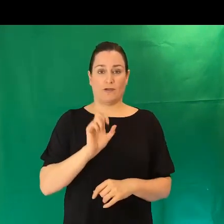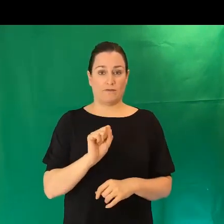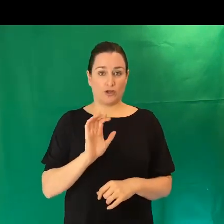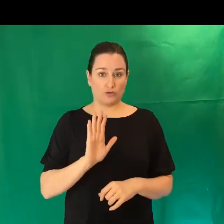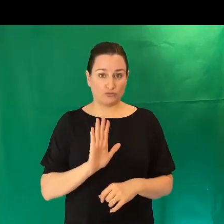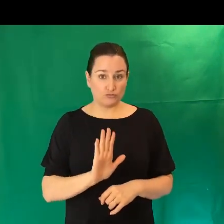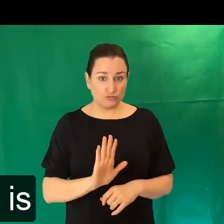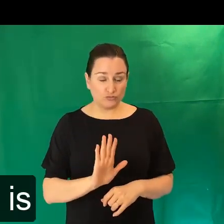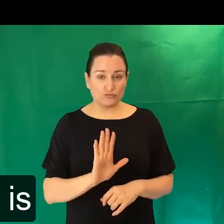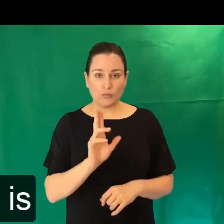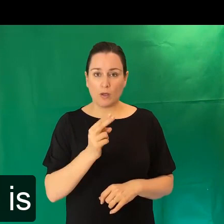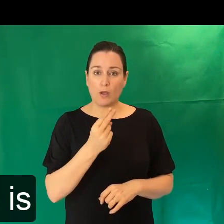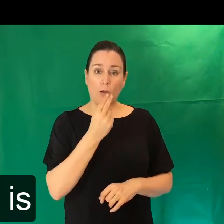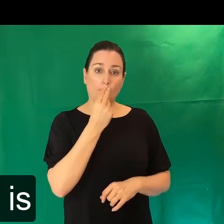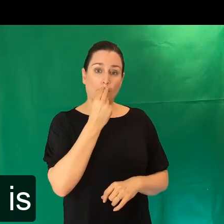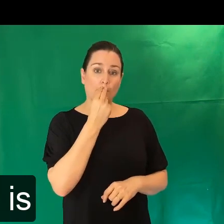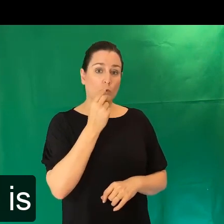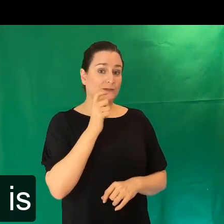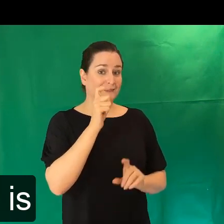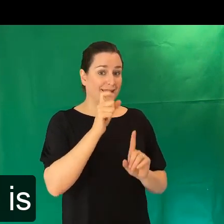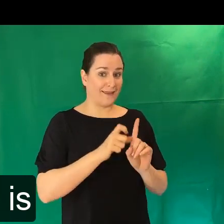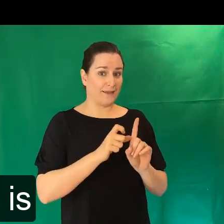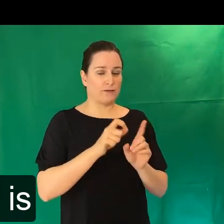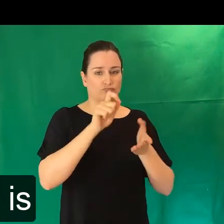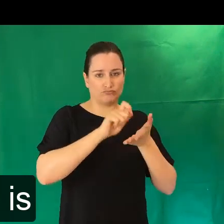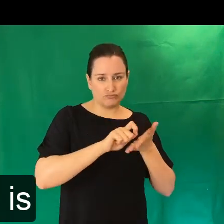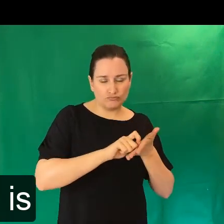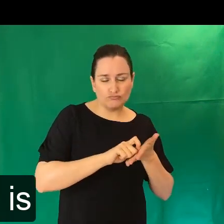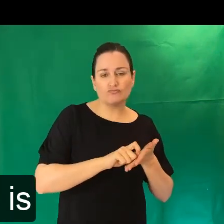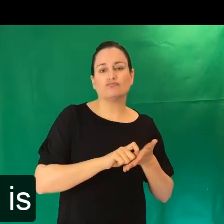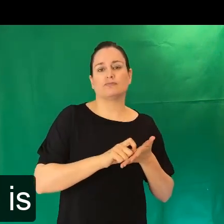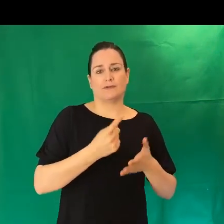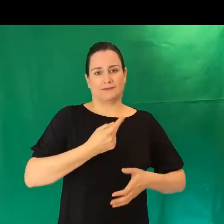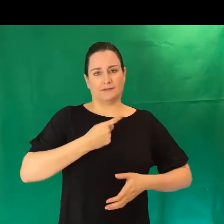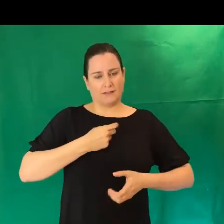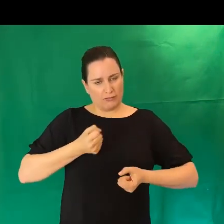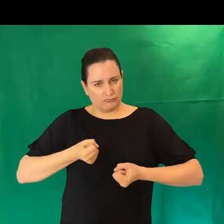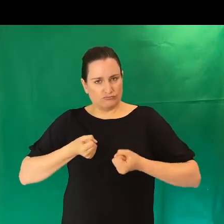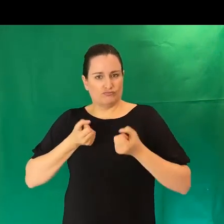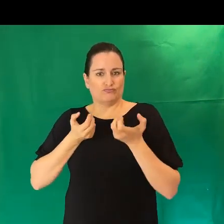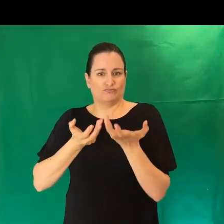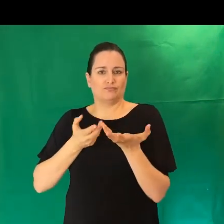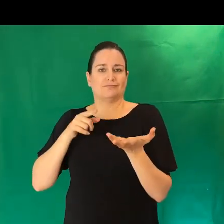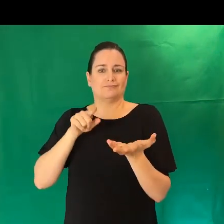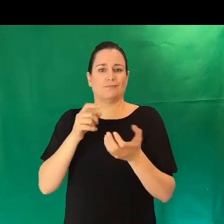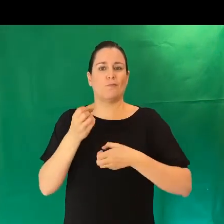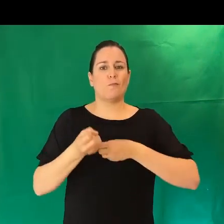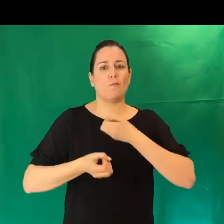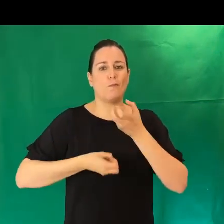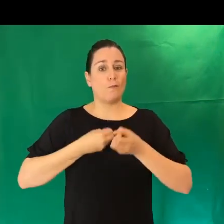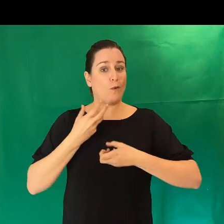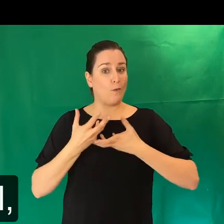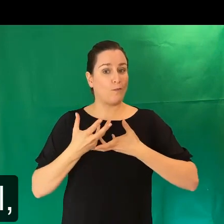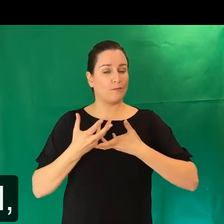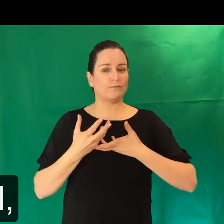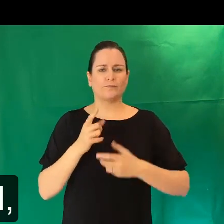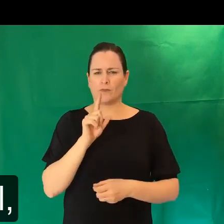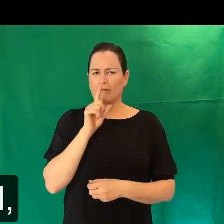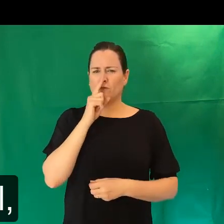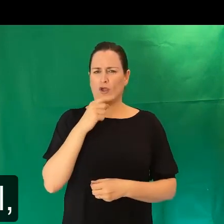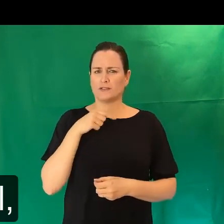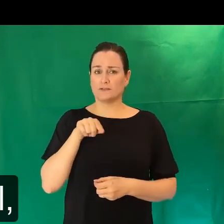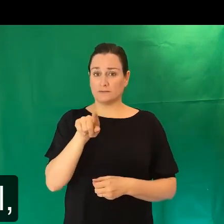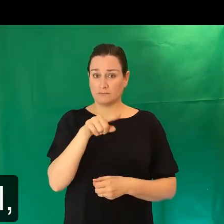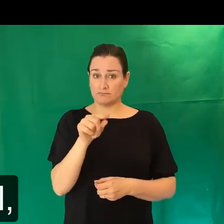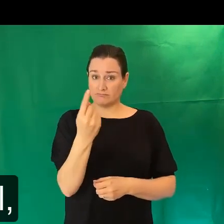Language, composed by Modiegi Moyeme, and she is also performing this poem. I'm just going to show